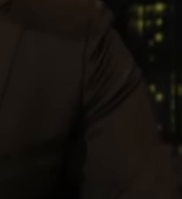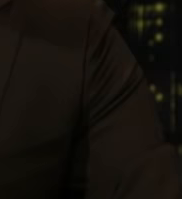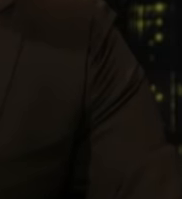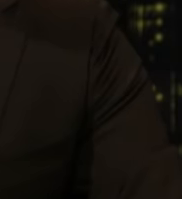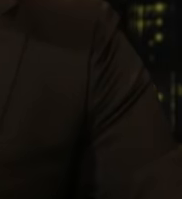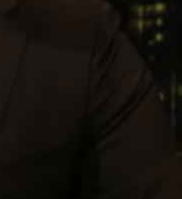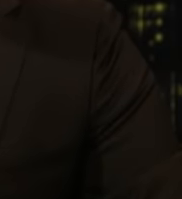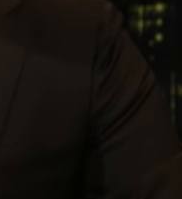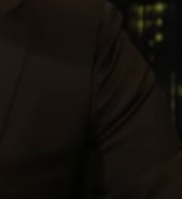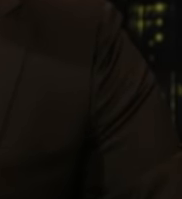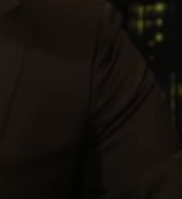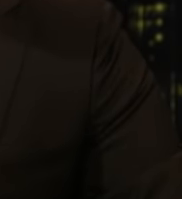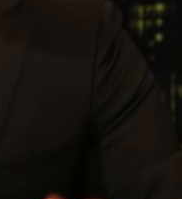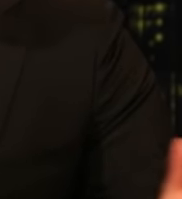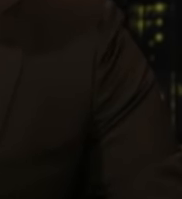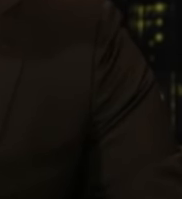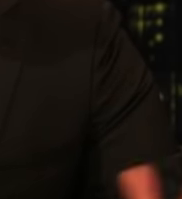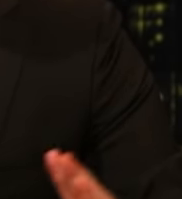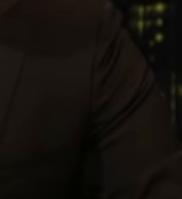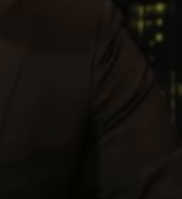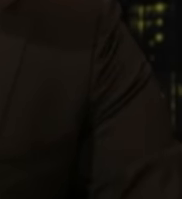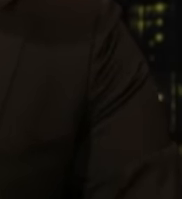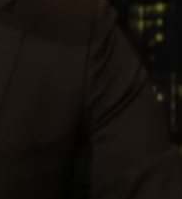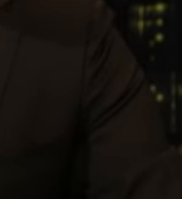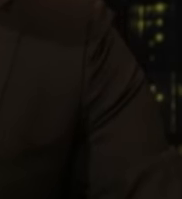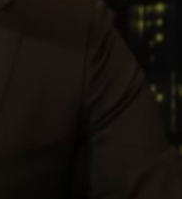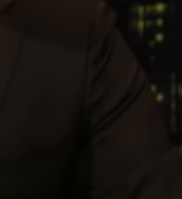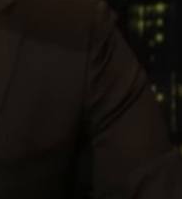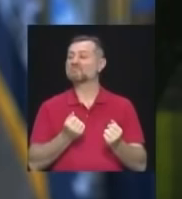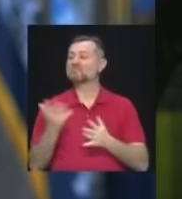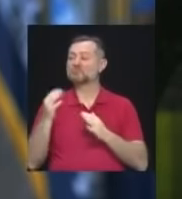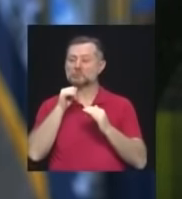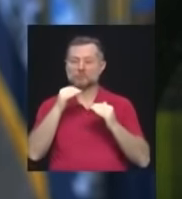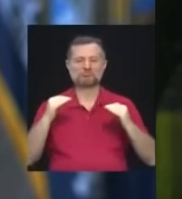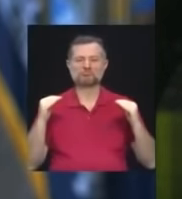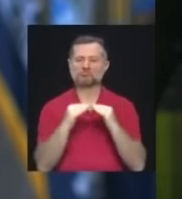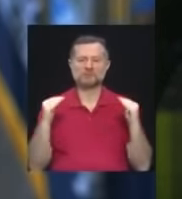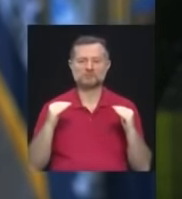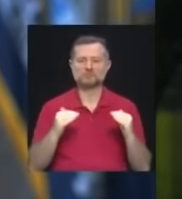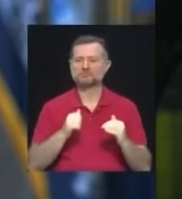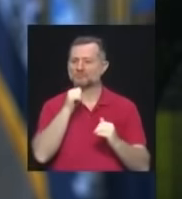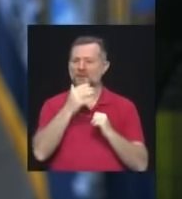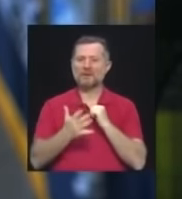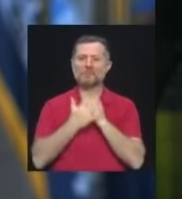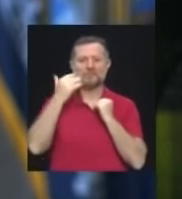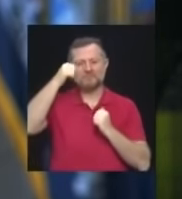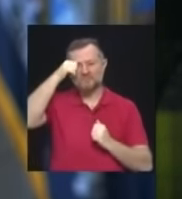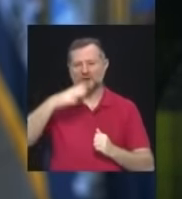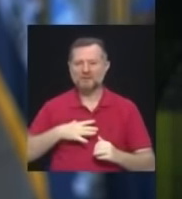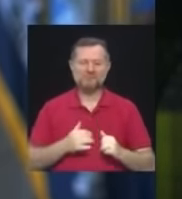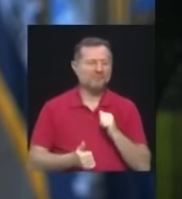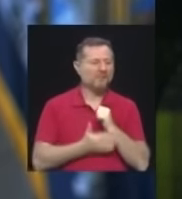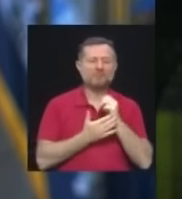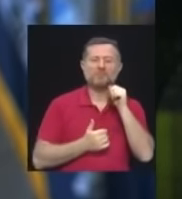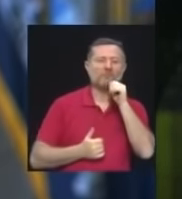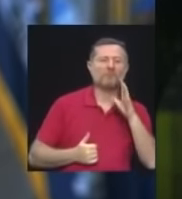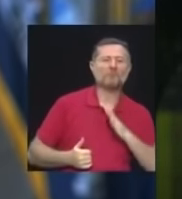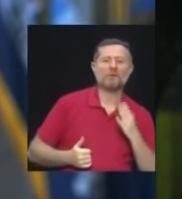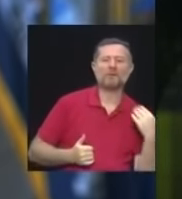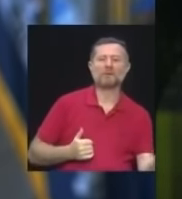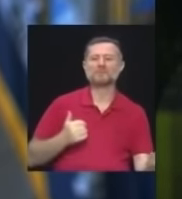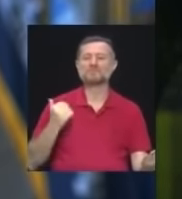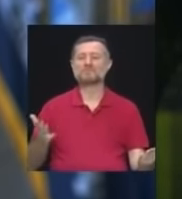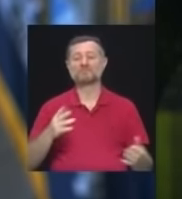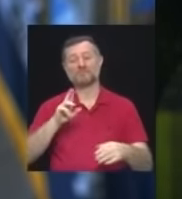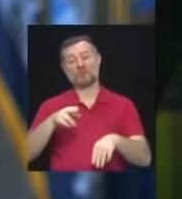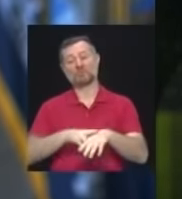talking about the sexual harassment chapter in his crappy book. Of course, everyone has a right to come forward. Oh, that's nice.